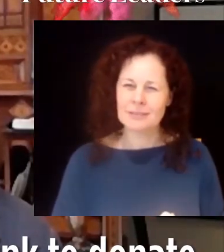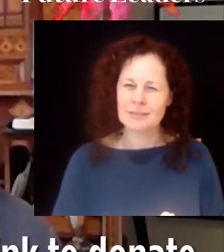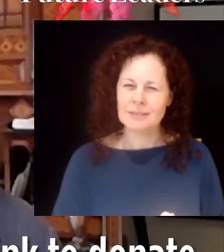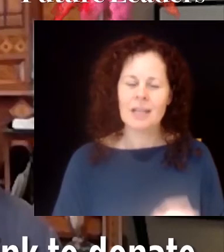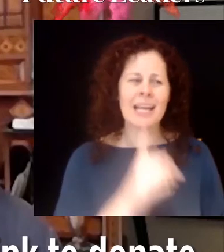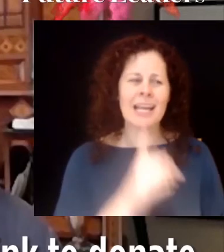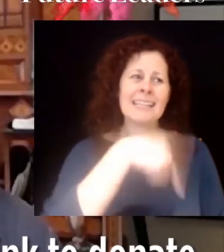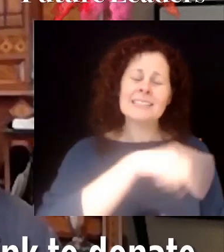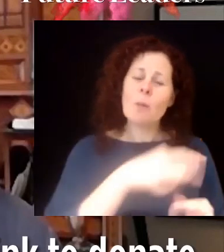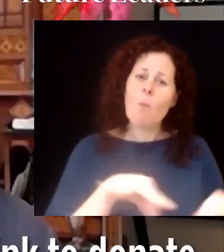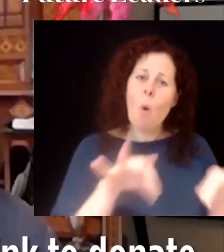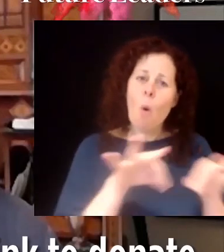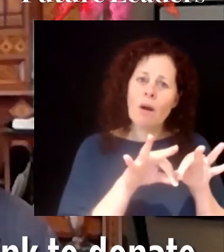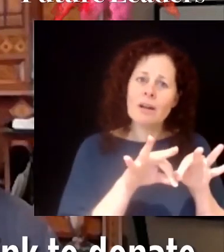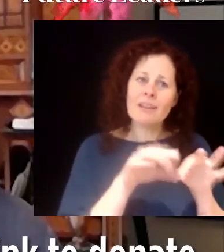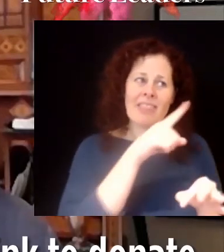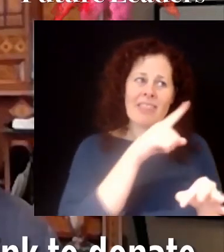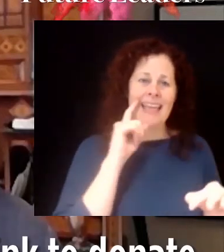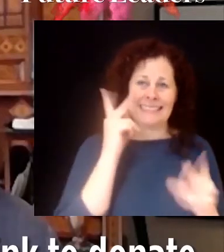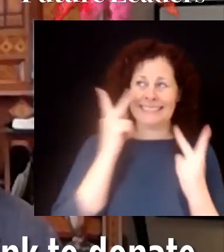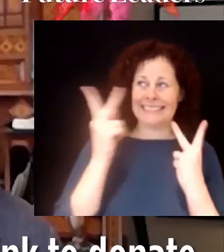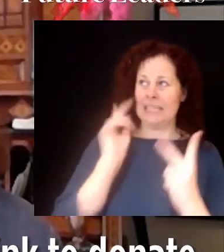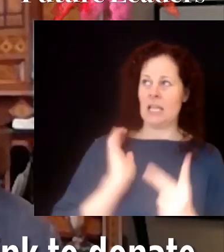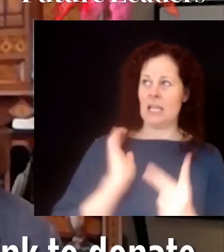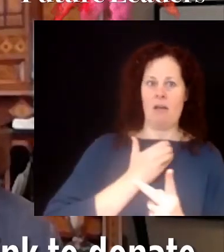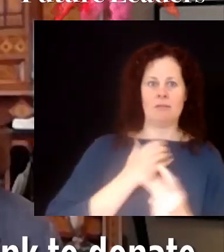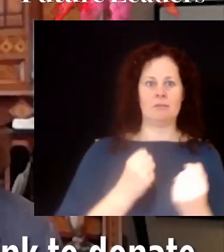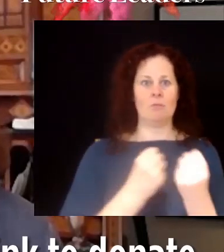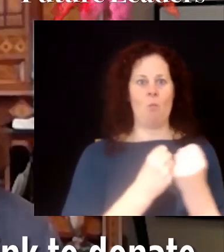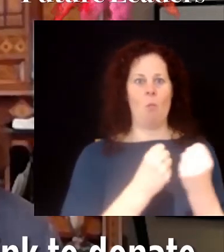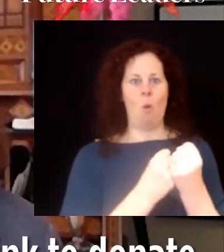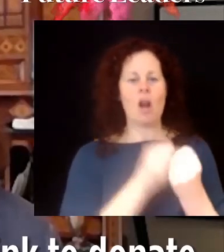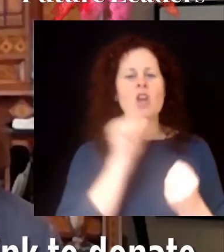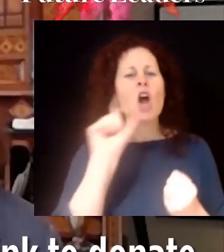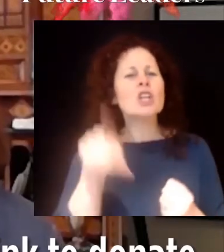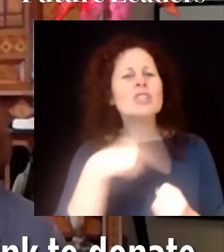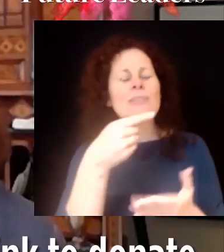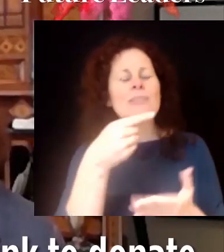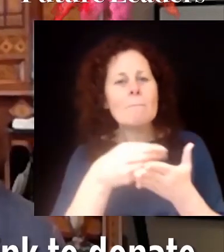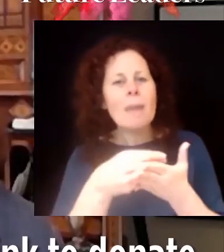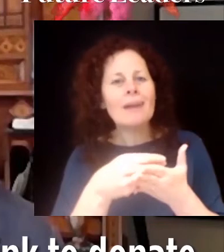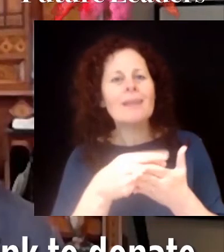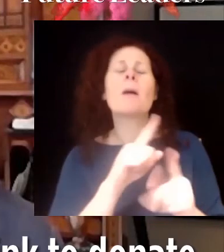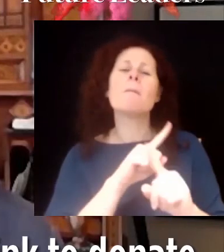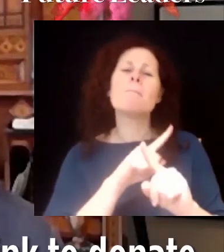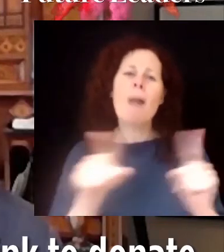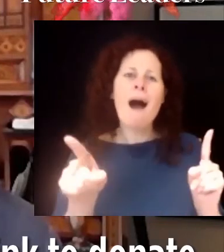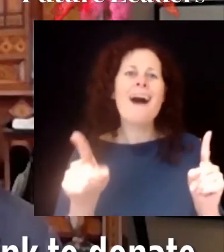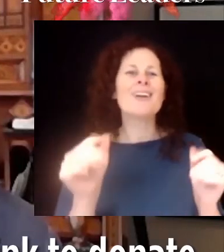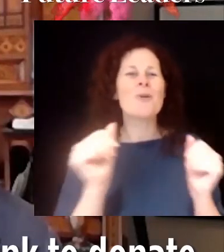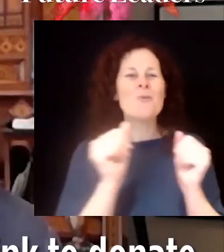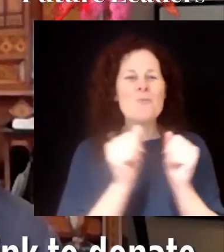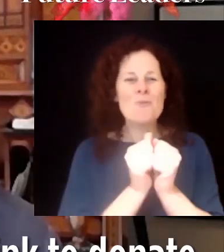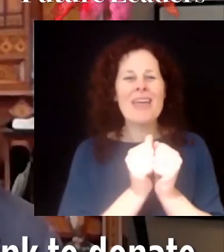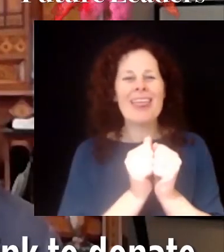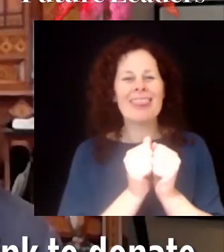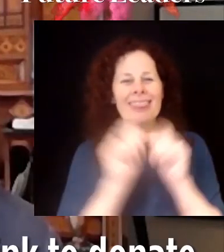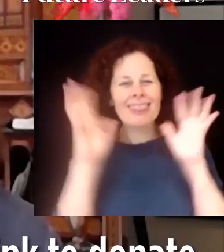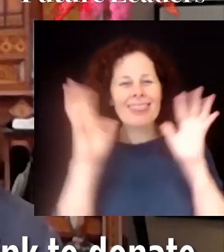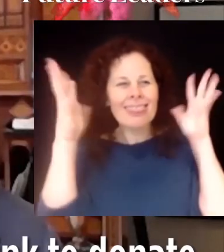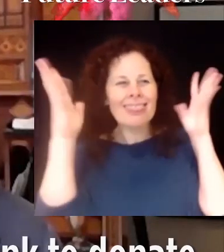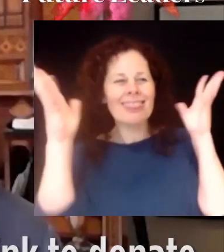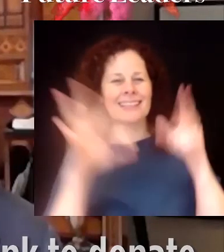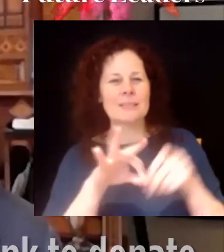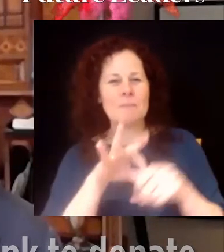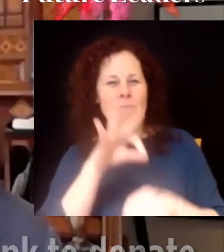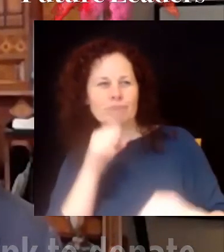support them, not just with dollars, but also with our spirit. We've asked all of our scholars to be tuned in tonight, so please give them a shout out in the Facebook chat